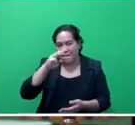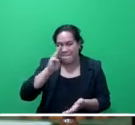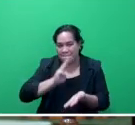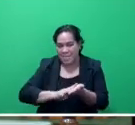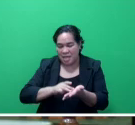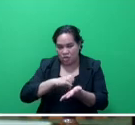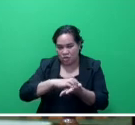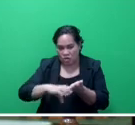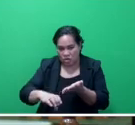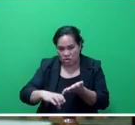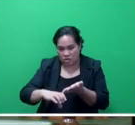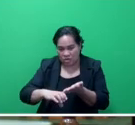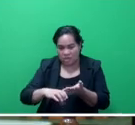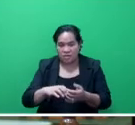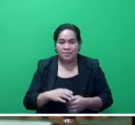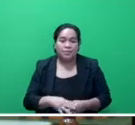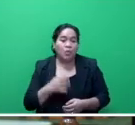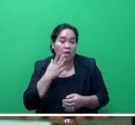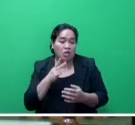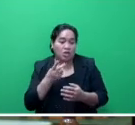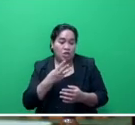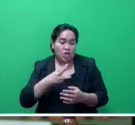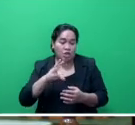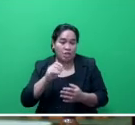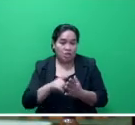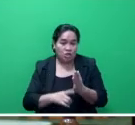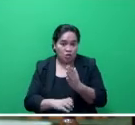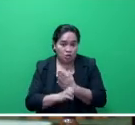June 2021 to